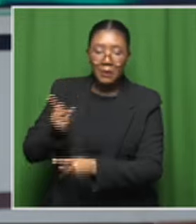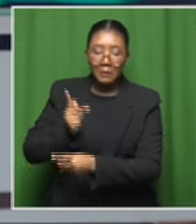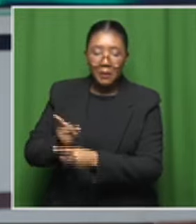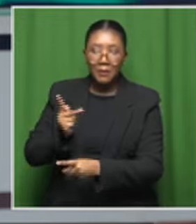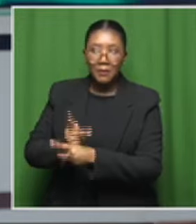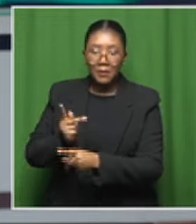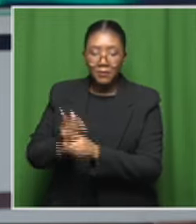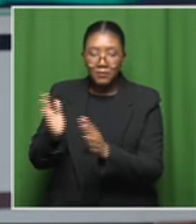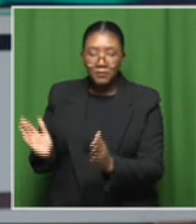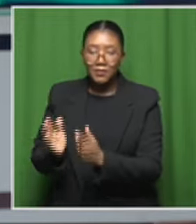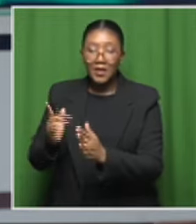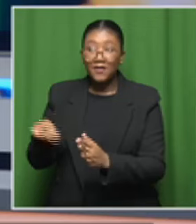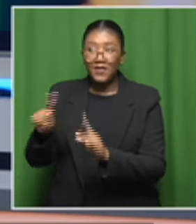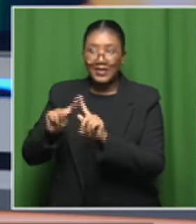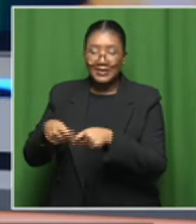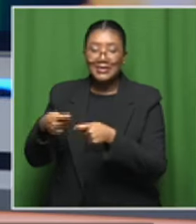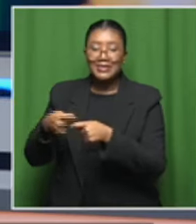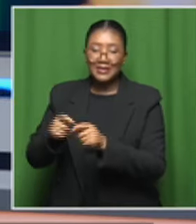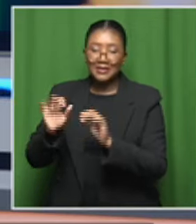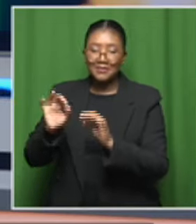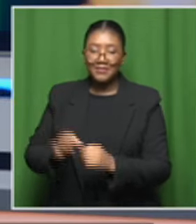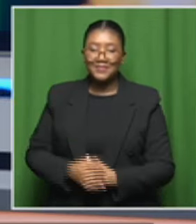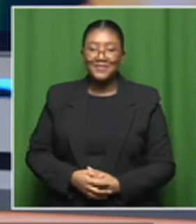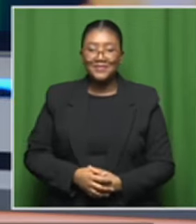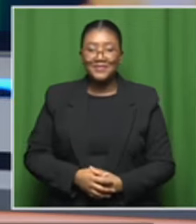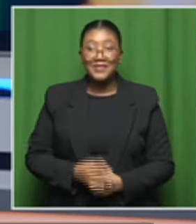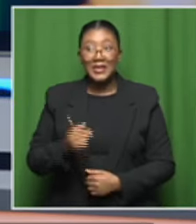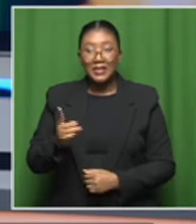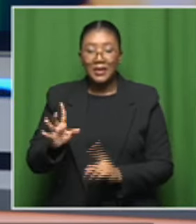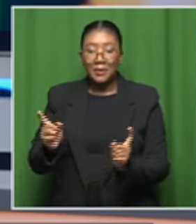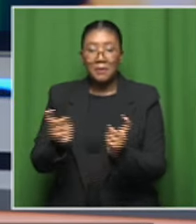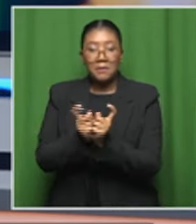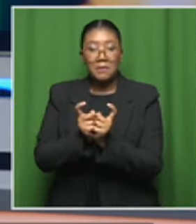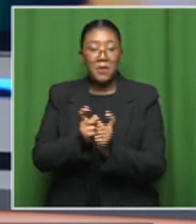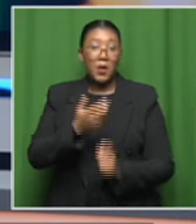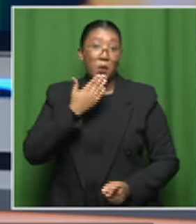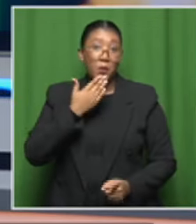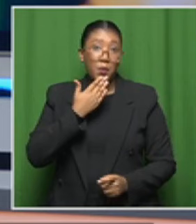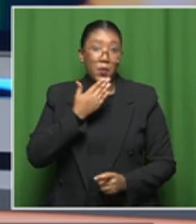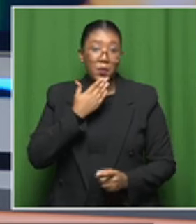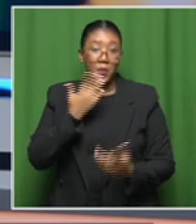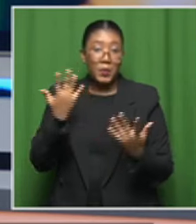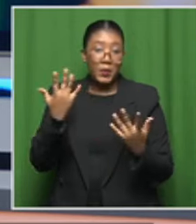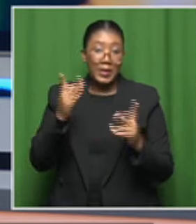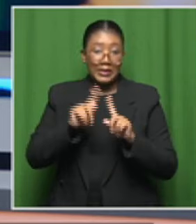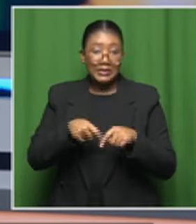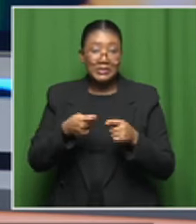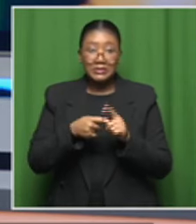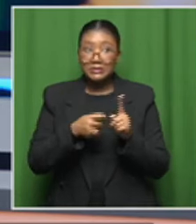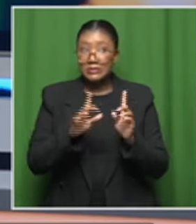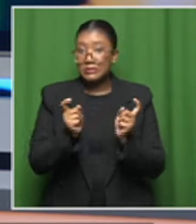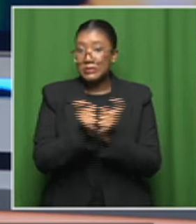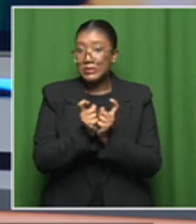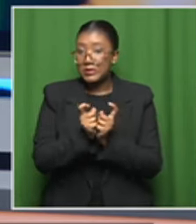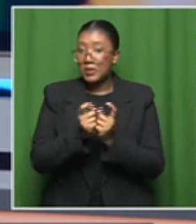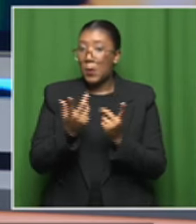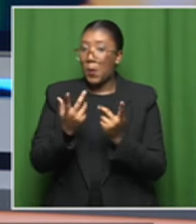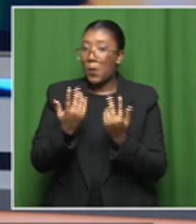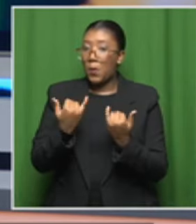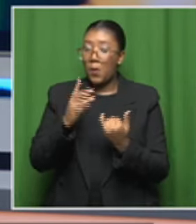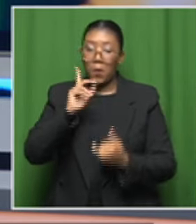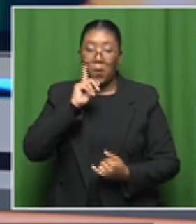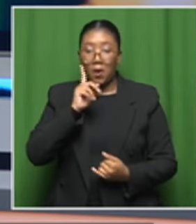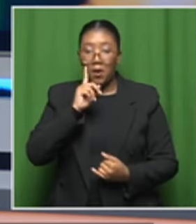all on her plate. Okay, so I was going to ask you, who are they facing? Do we have any insight into that and just that run up there? But you want us to bring